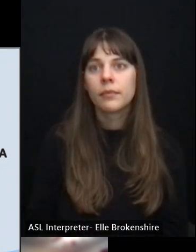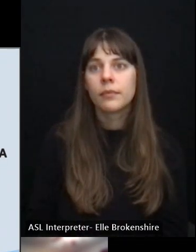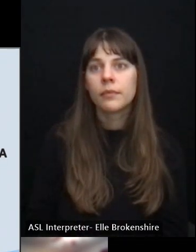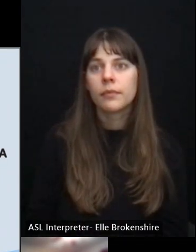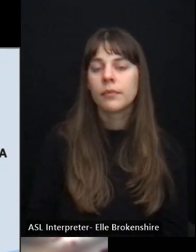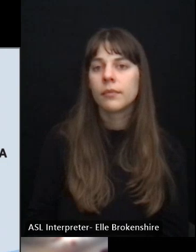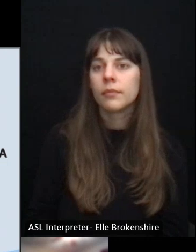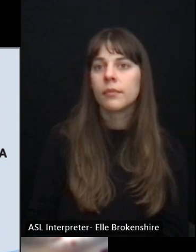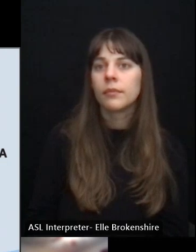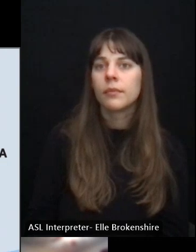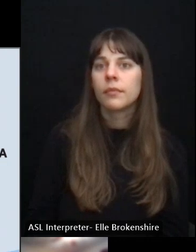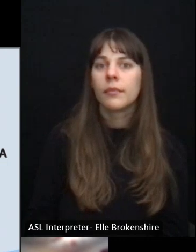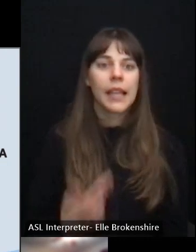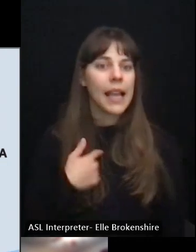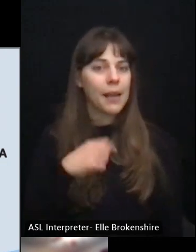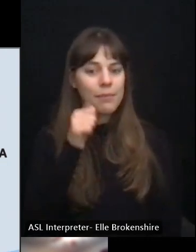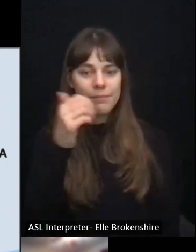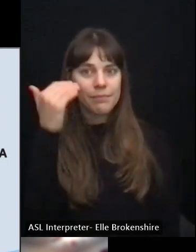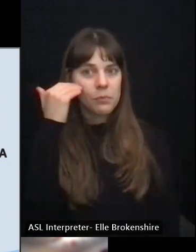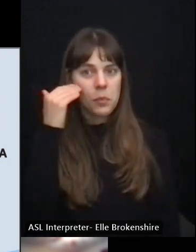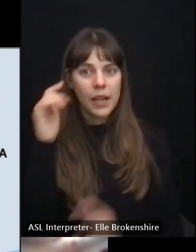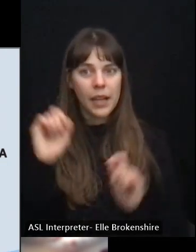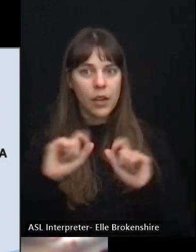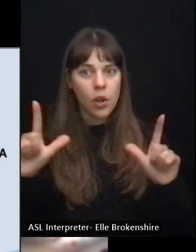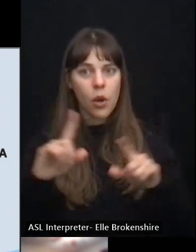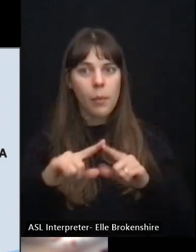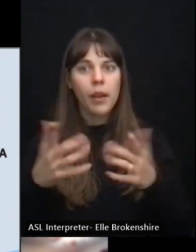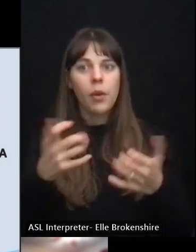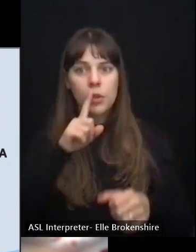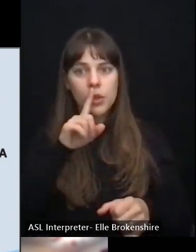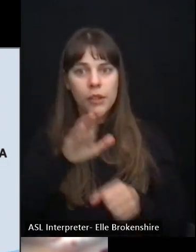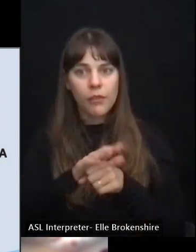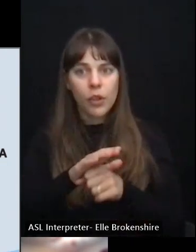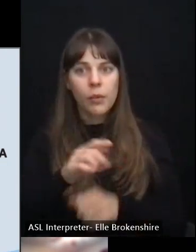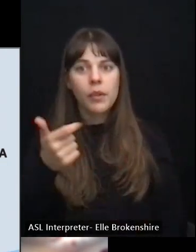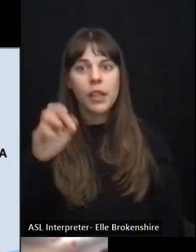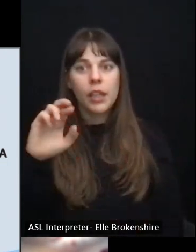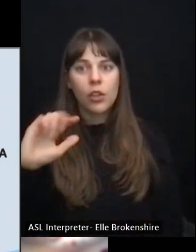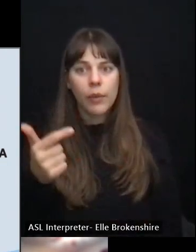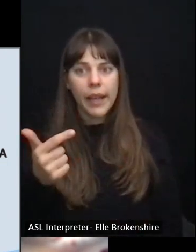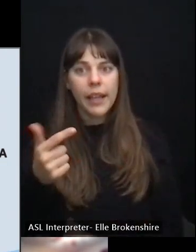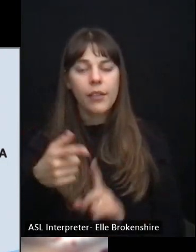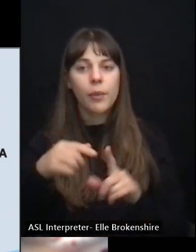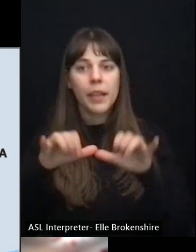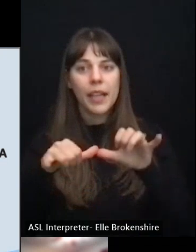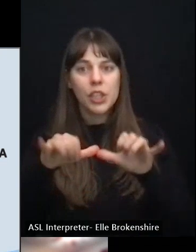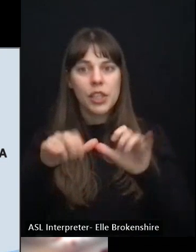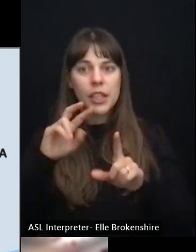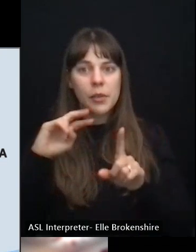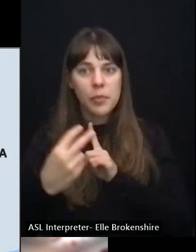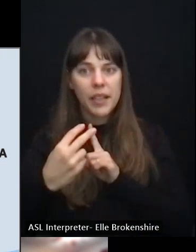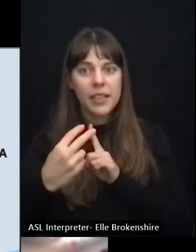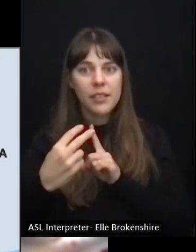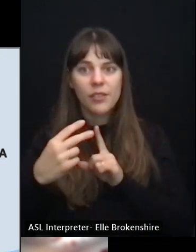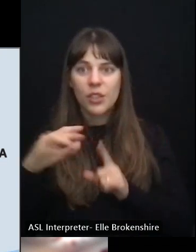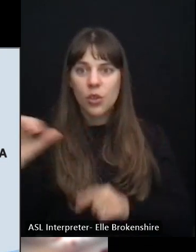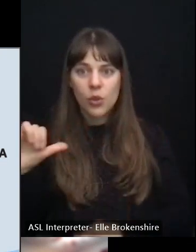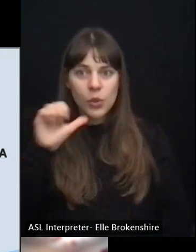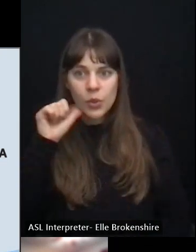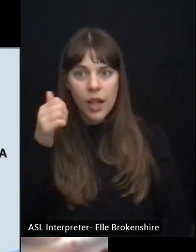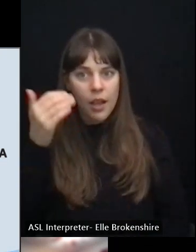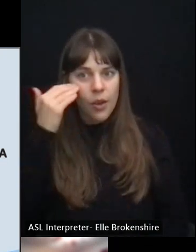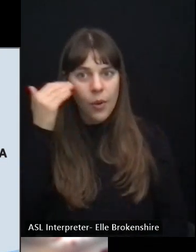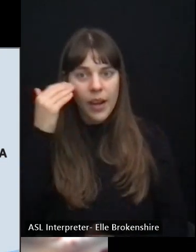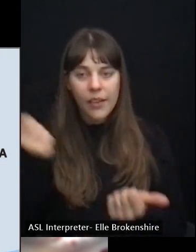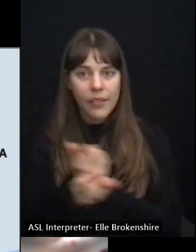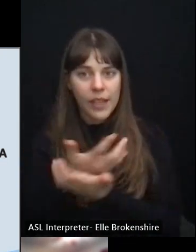anything to that effect at all, but I wanted to confirm that Greg, also from an engineering perspective, was not aware of anything. Yeah, that's